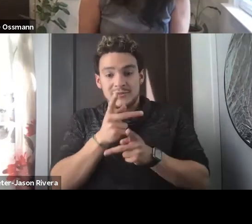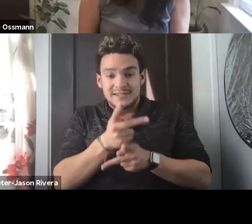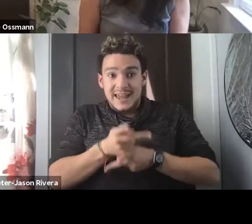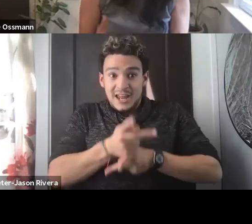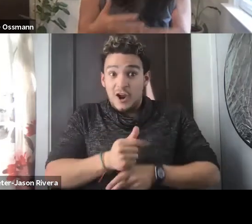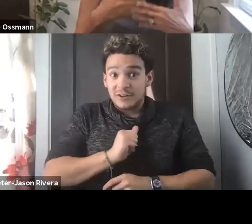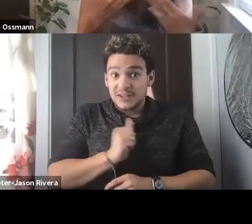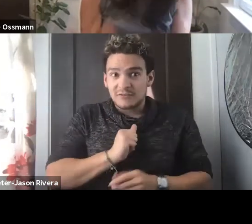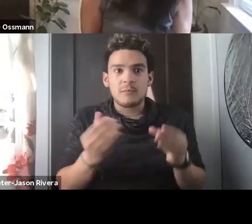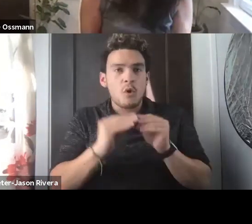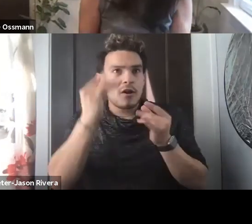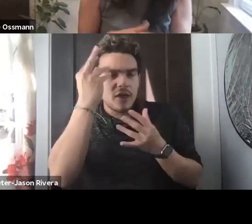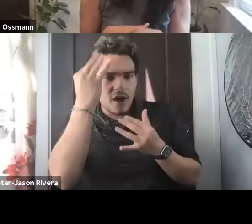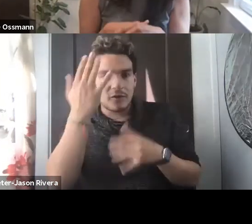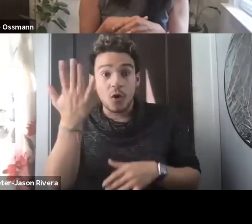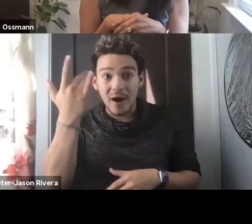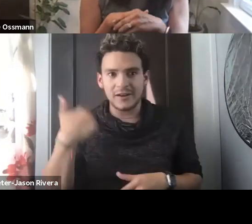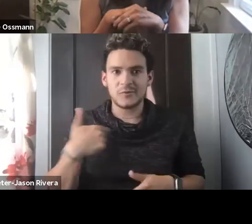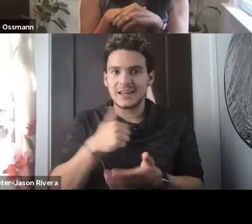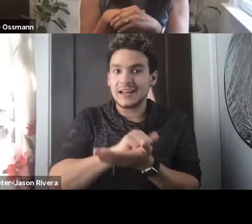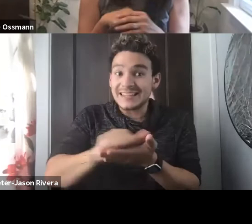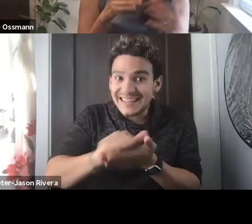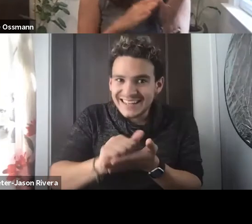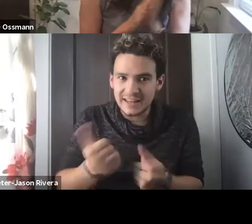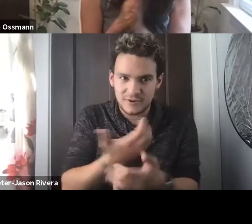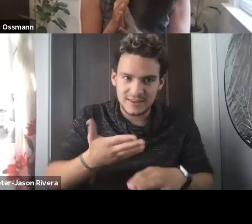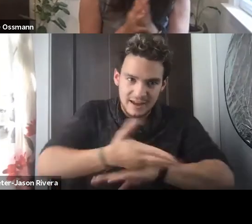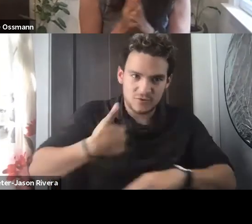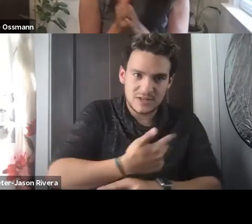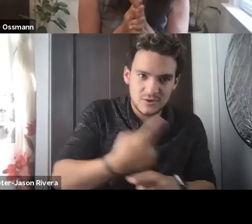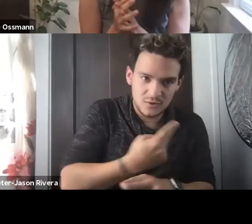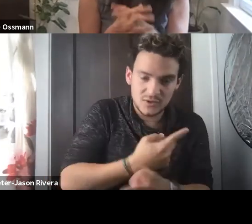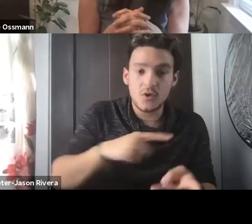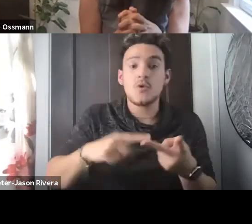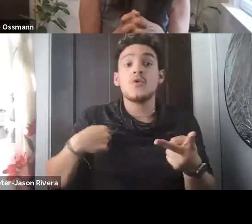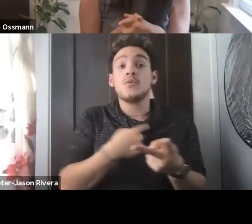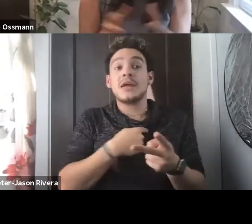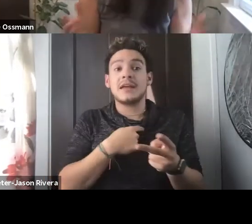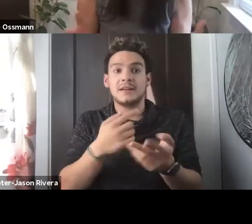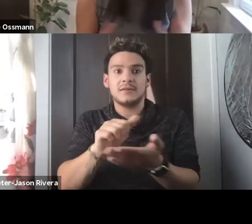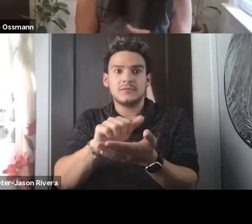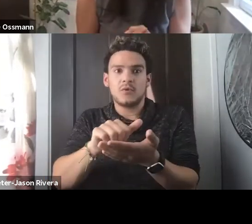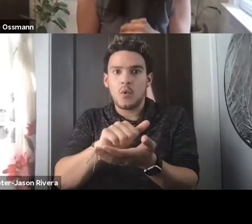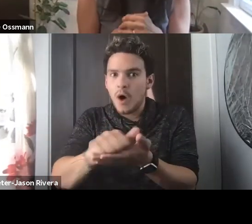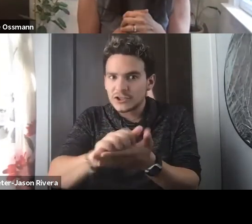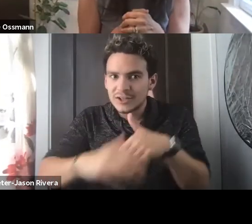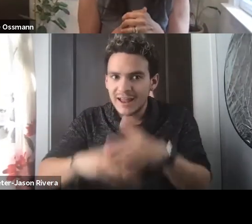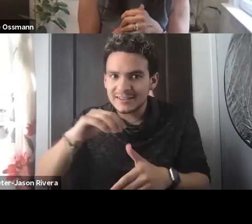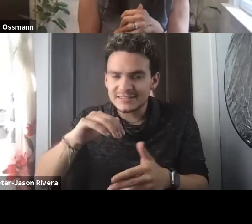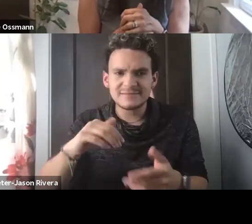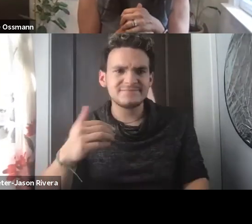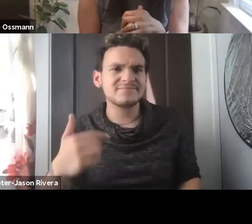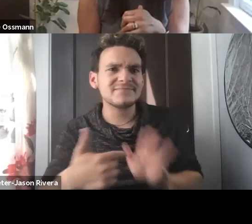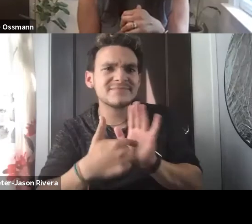more thoughtful because we clean our surfaces, because we engage in hand washing behavior. For example, why are